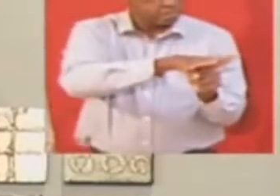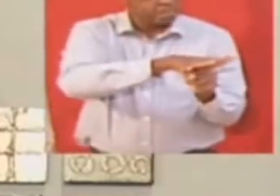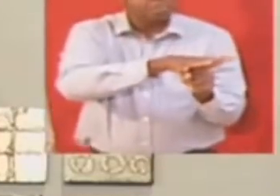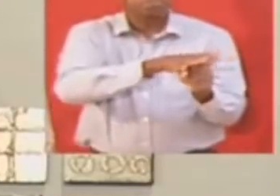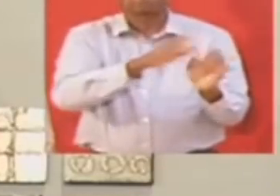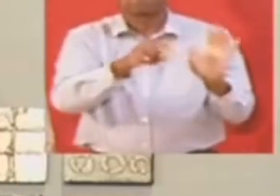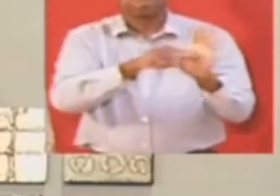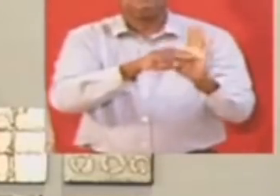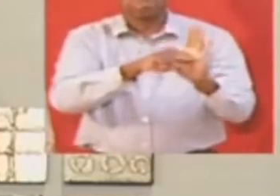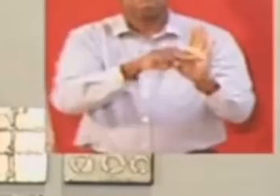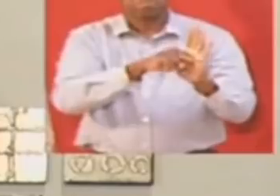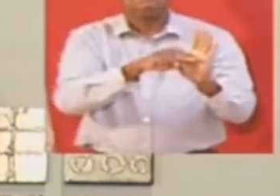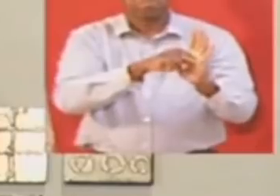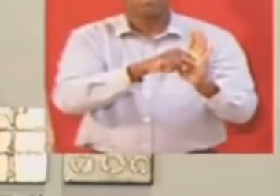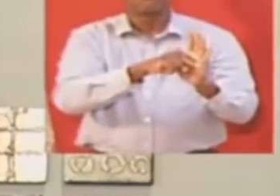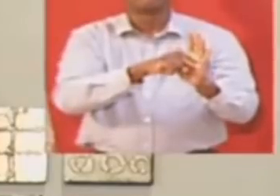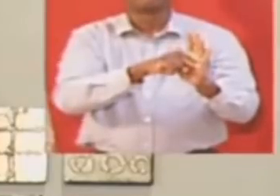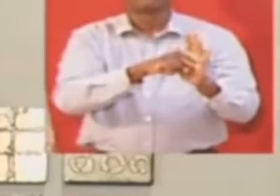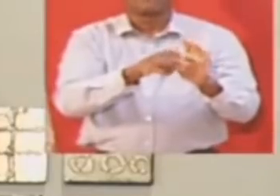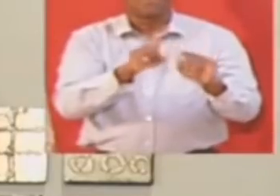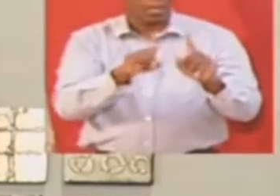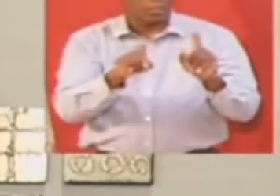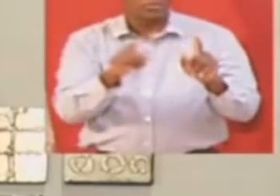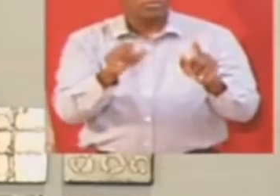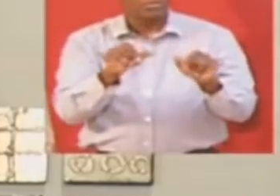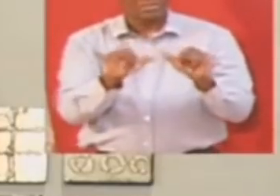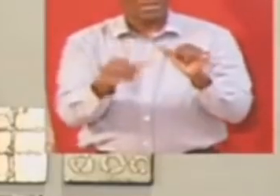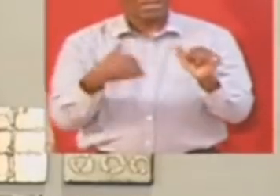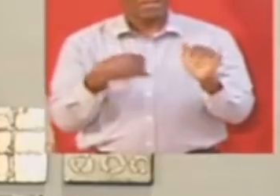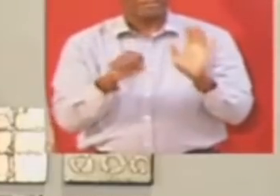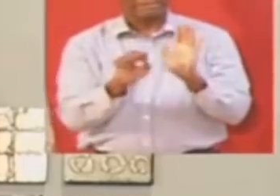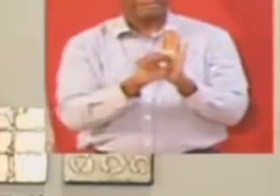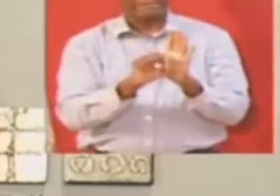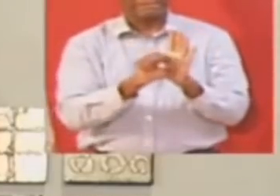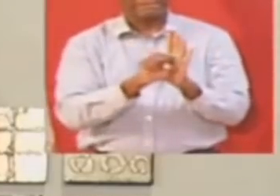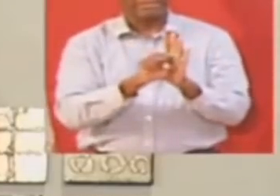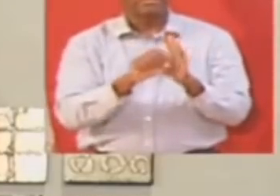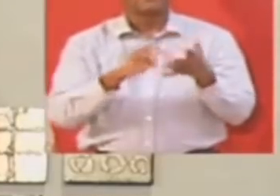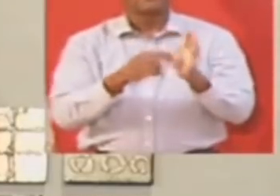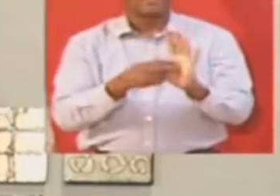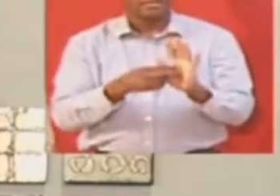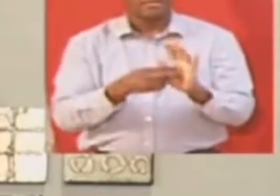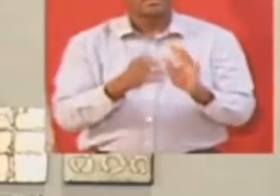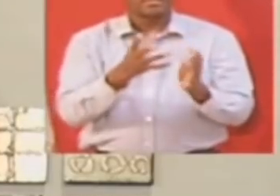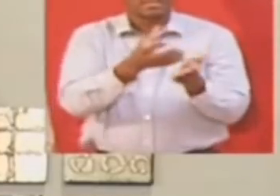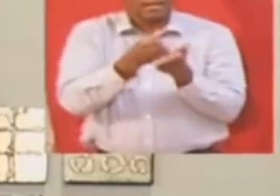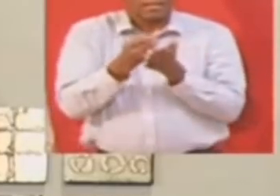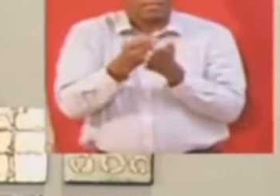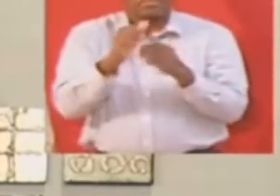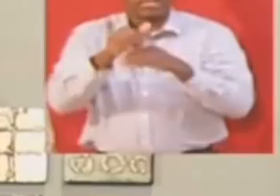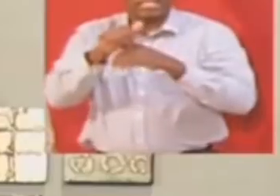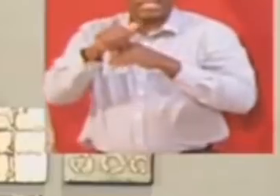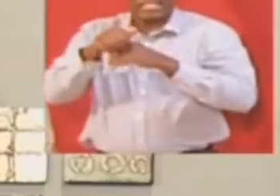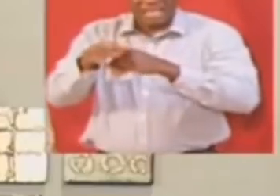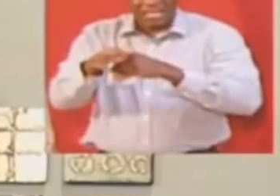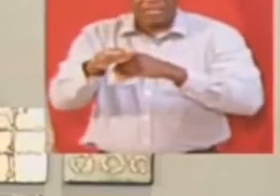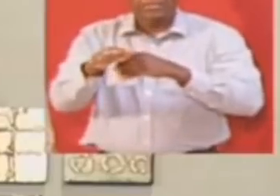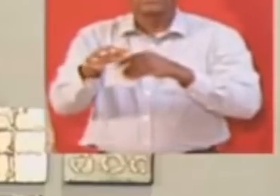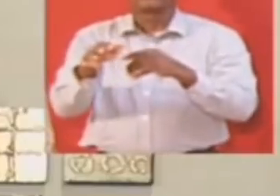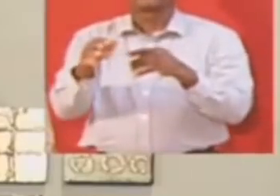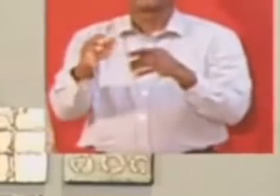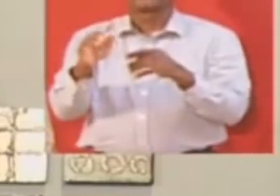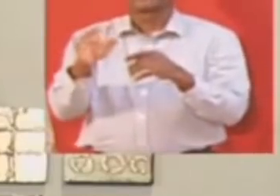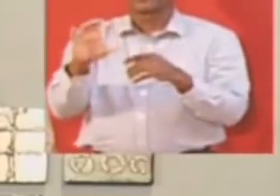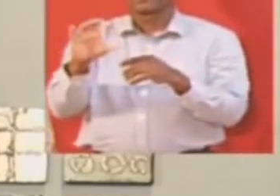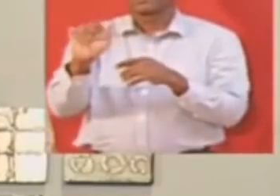especially with severe symptoms, then that sample is transmitted through the Trinidad Public Health Lab to the Caribbean Public Health Agency. They will run a